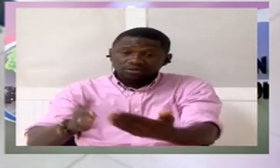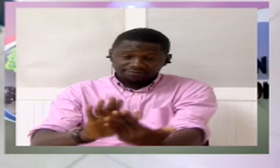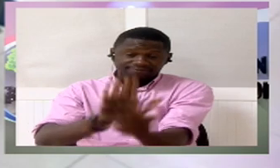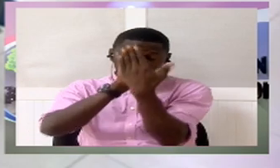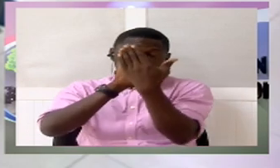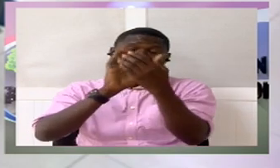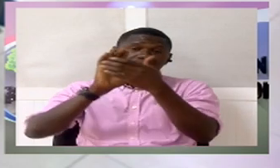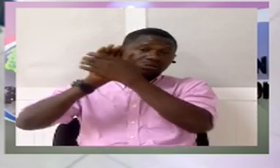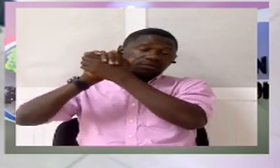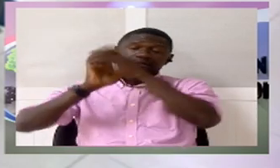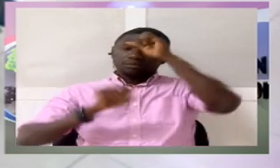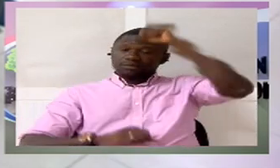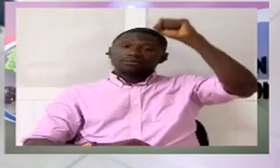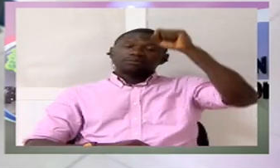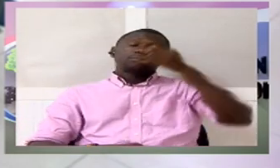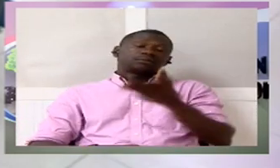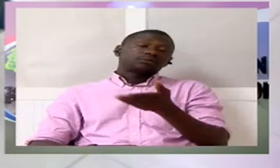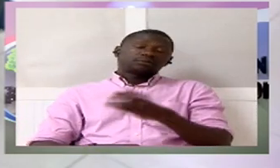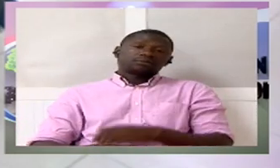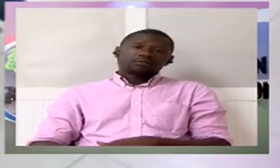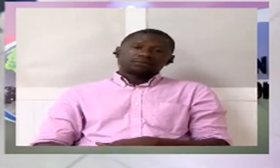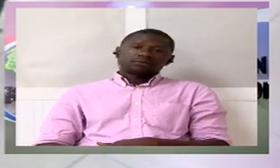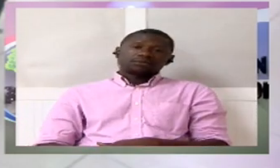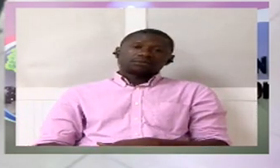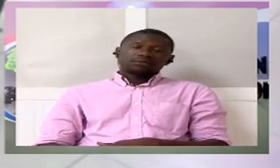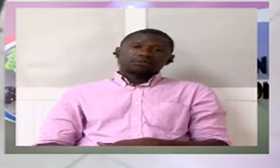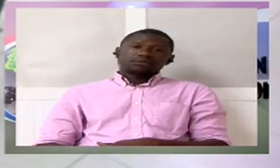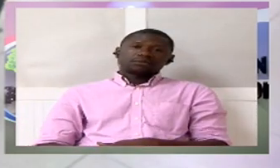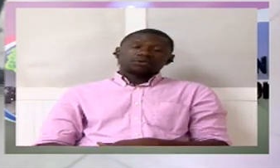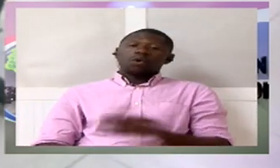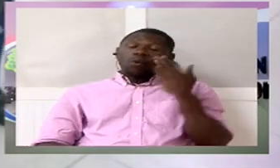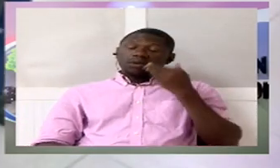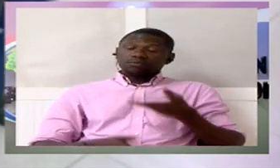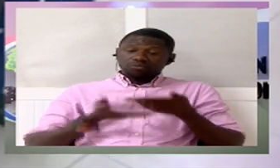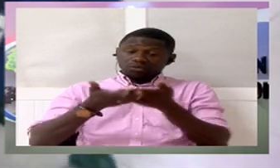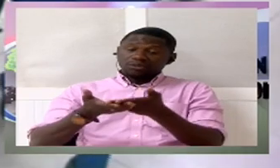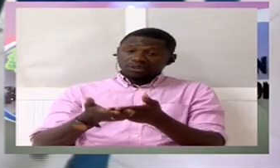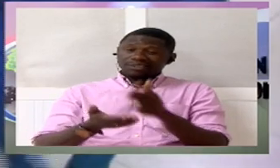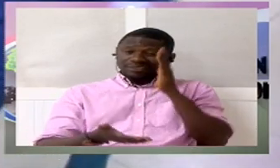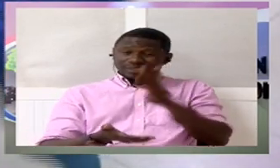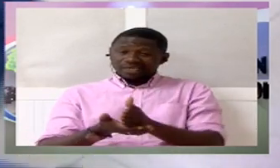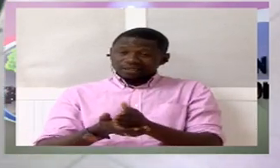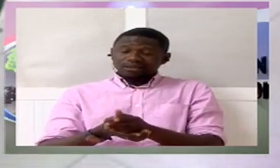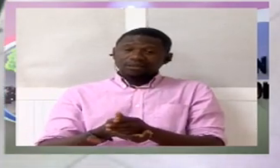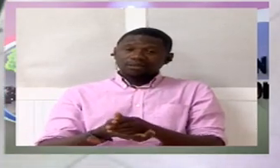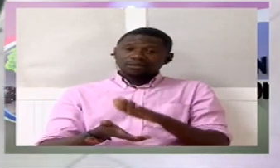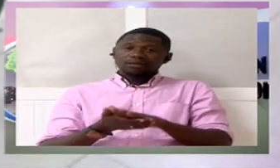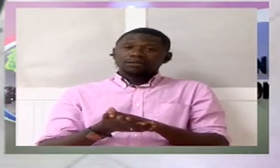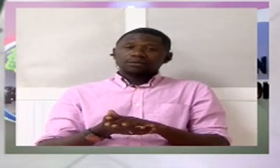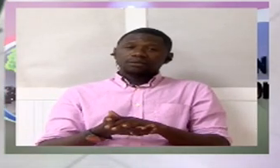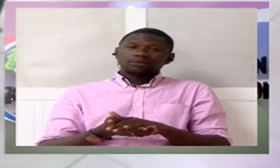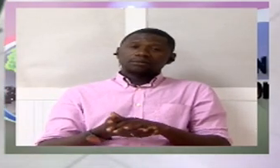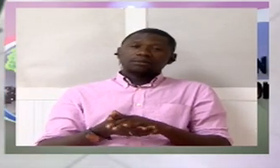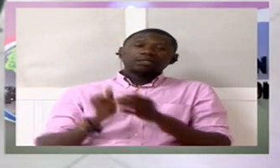right under where he was standing. Bira landi Gaddafi nyakoto. When he put it right under him there. Gaddafi a diamu stop a